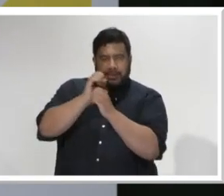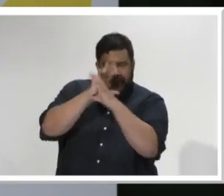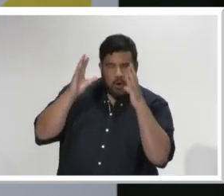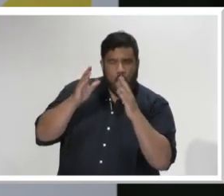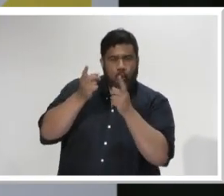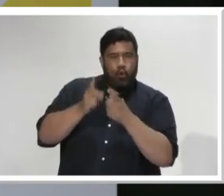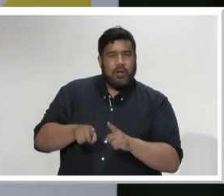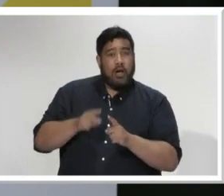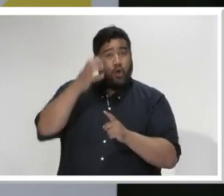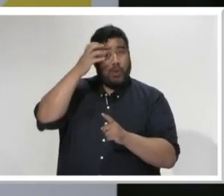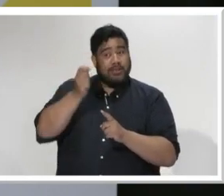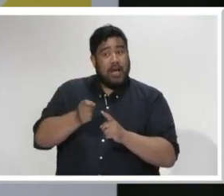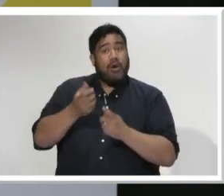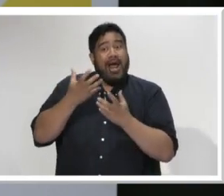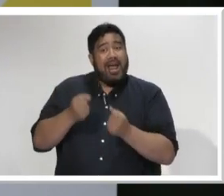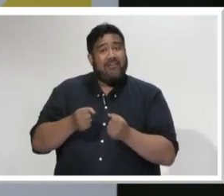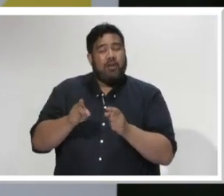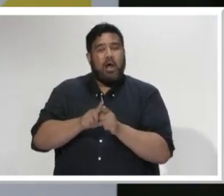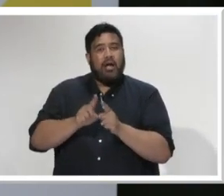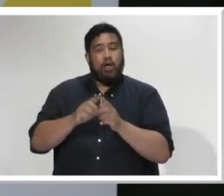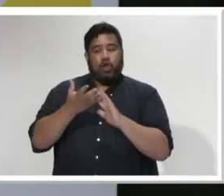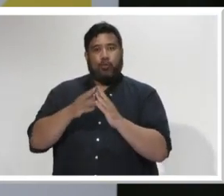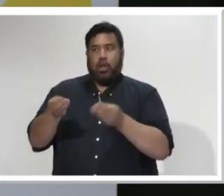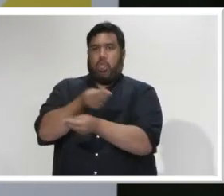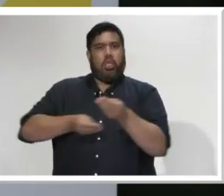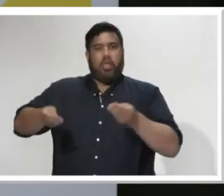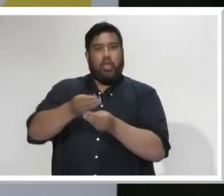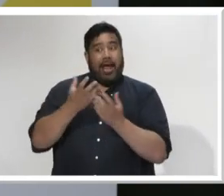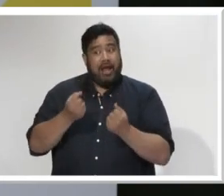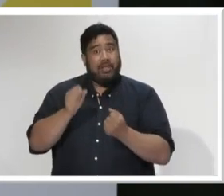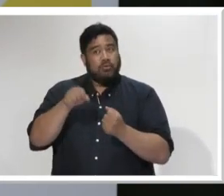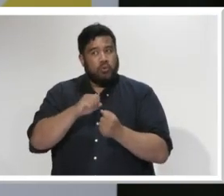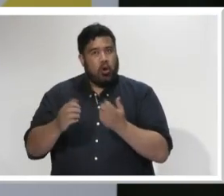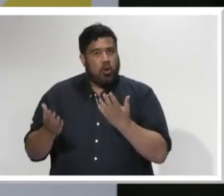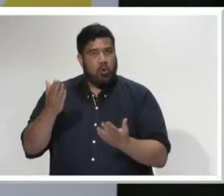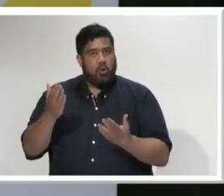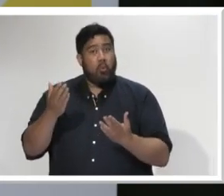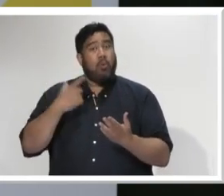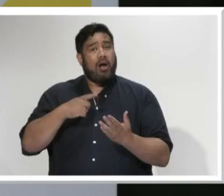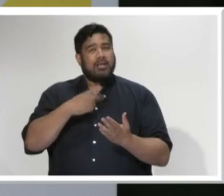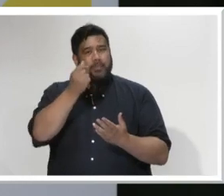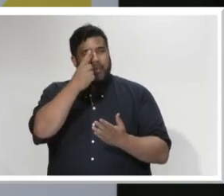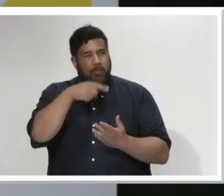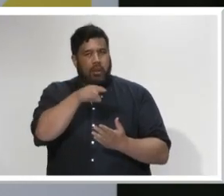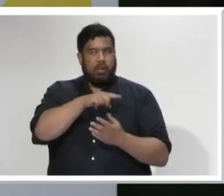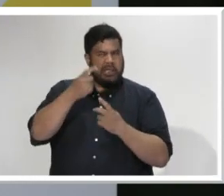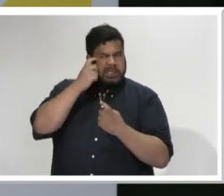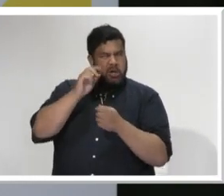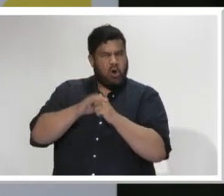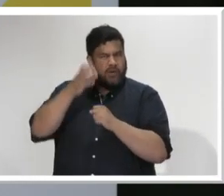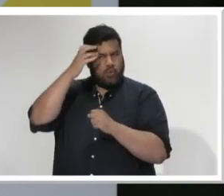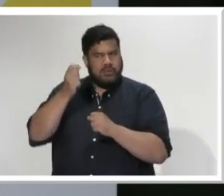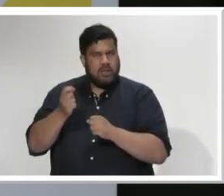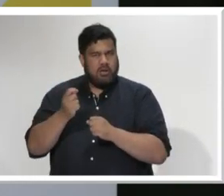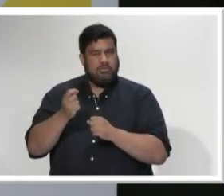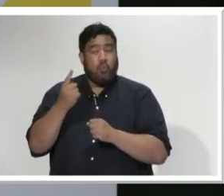community transmission happening in Queenstown. It was one of the areas of concern, and we are also looking actively at 2 or 3 other places around